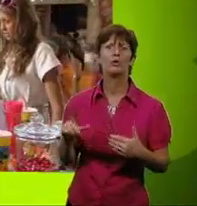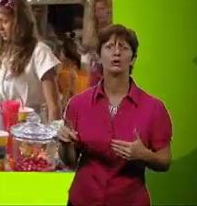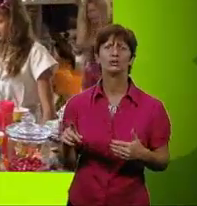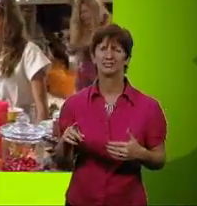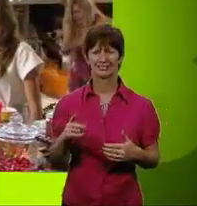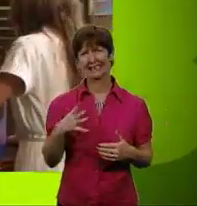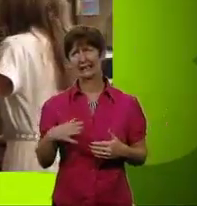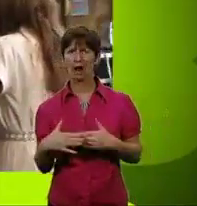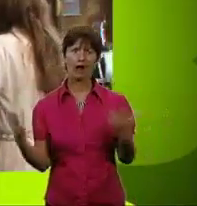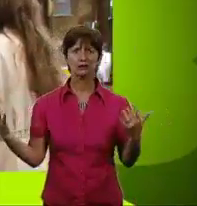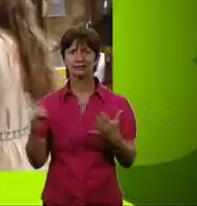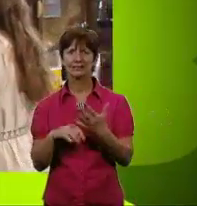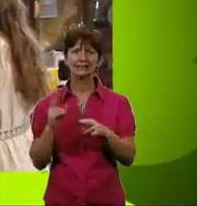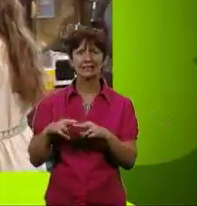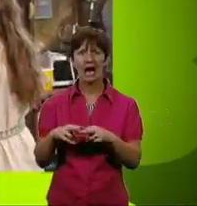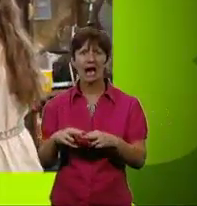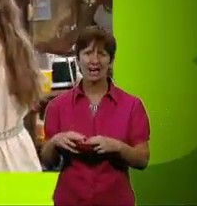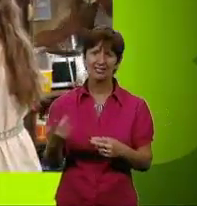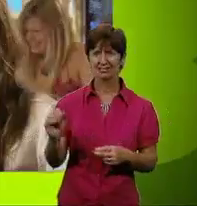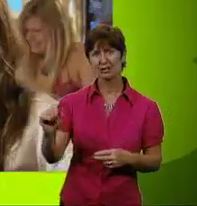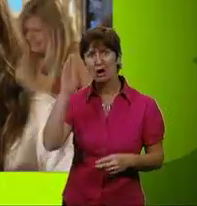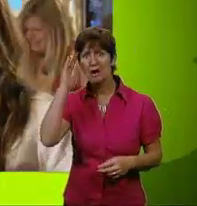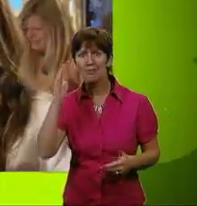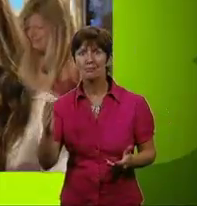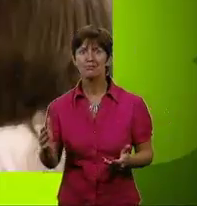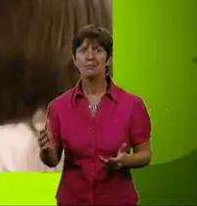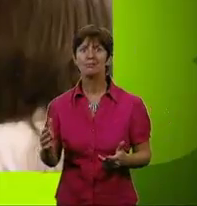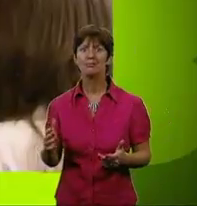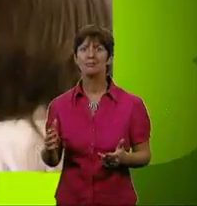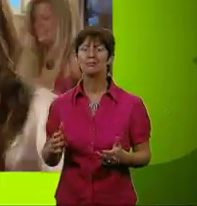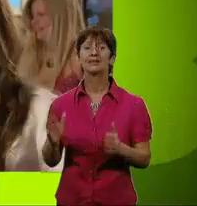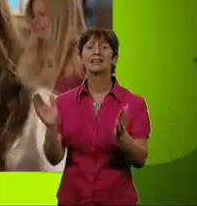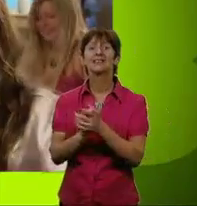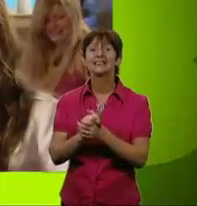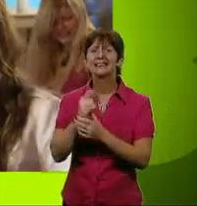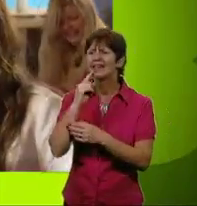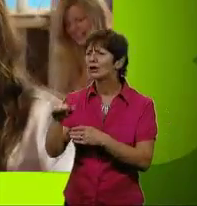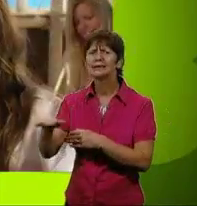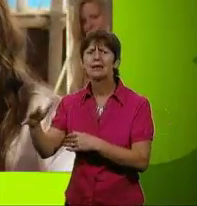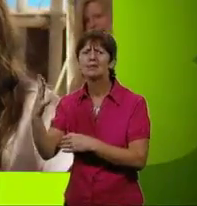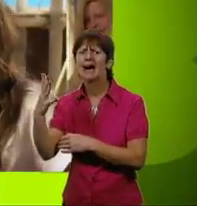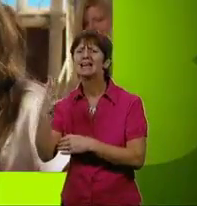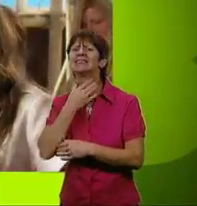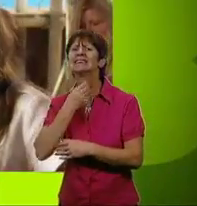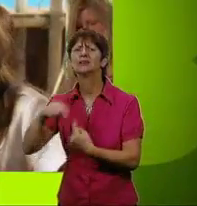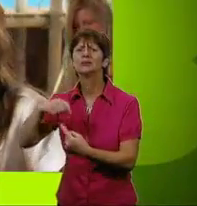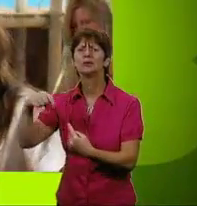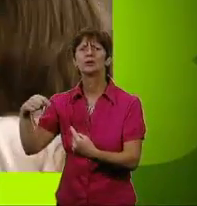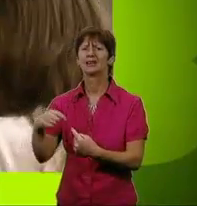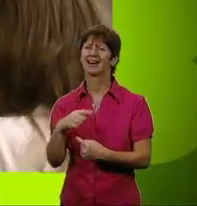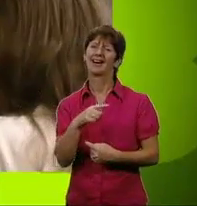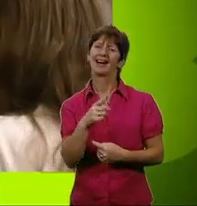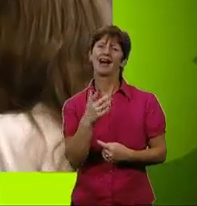doing what she does. Right. I thought Table 5 were gasping for their smoothies. She probably needs all of them to keep things running